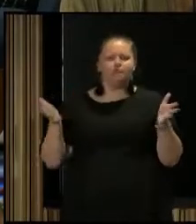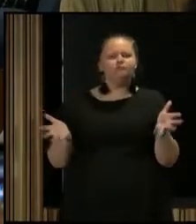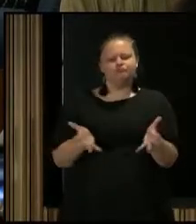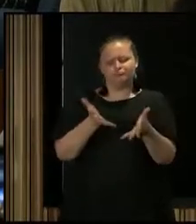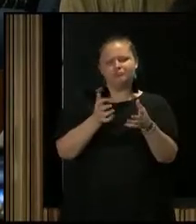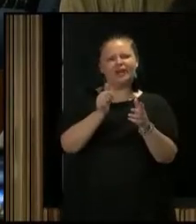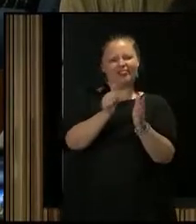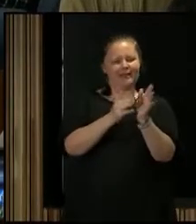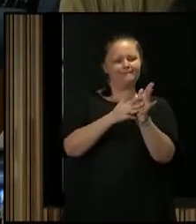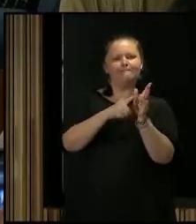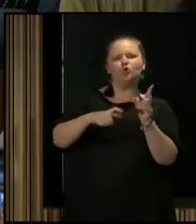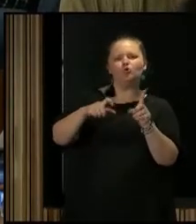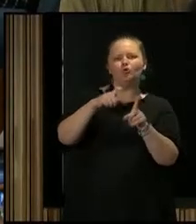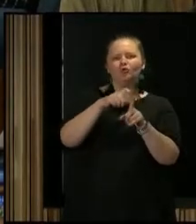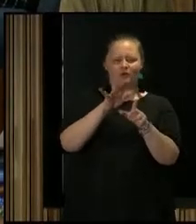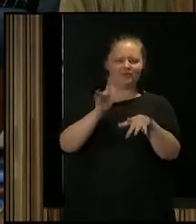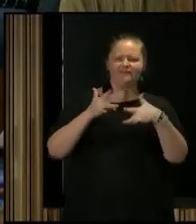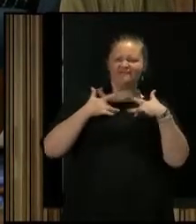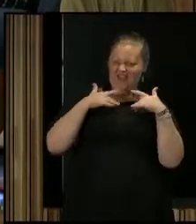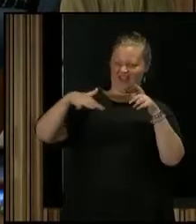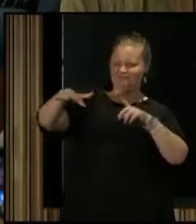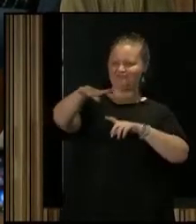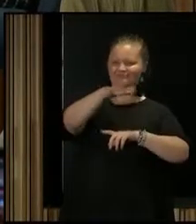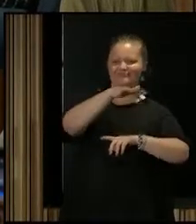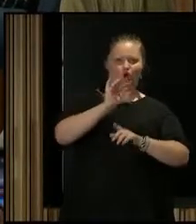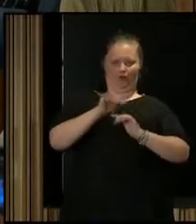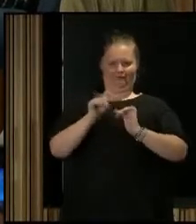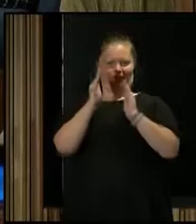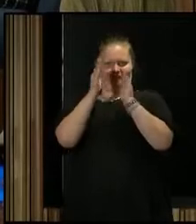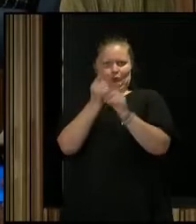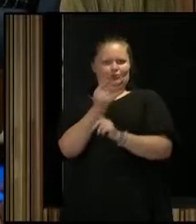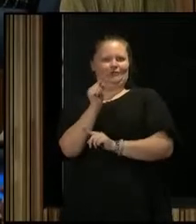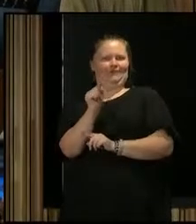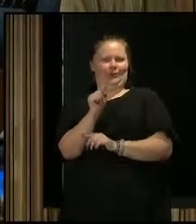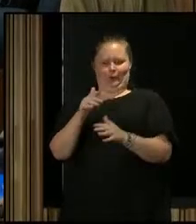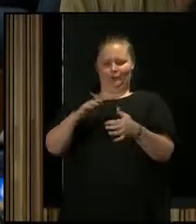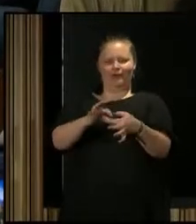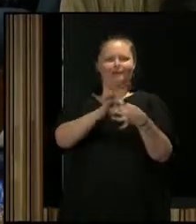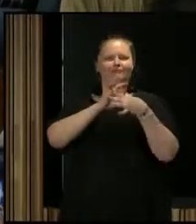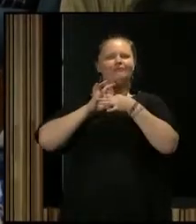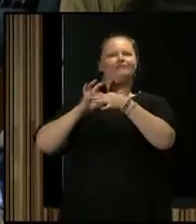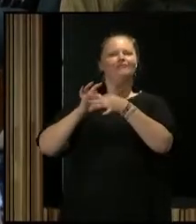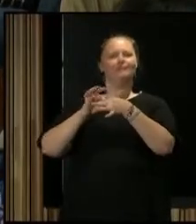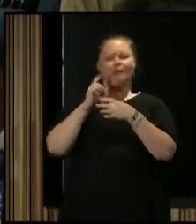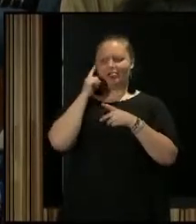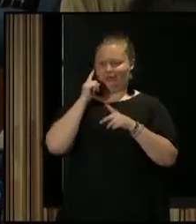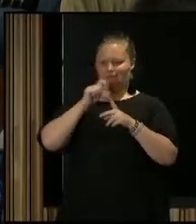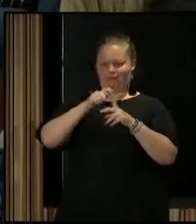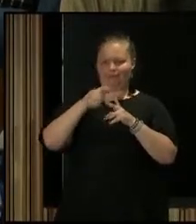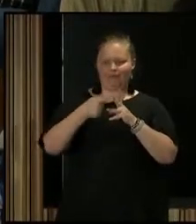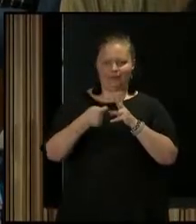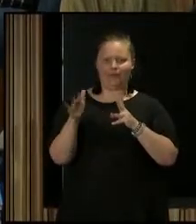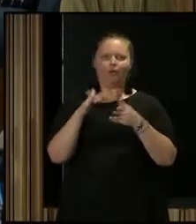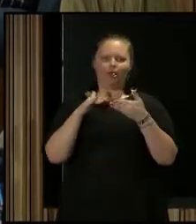people in the room. It's because it's not about you, it's just about a feeling that we're sharing together. All of those things, I feel like, helped me kind of